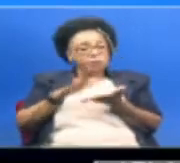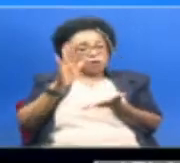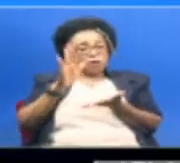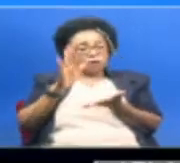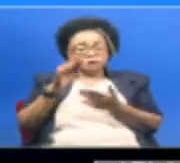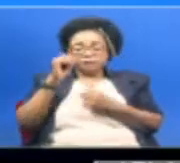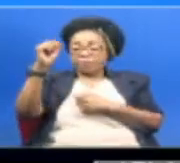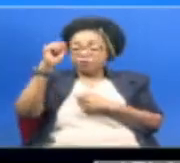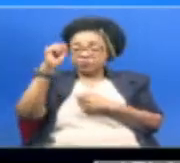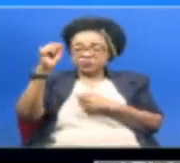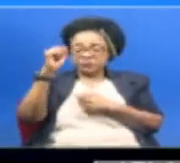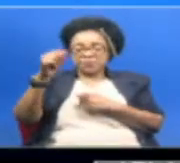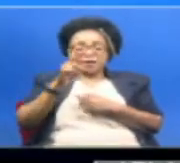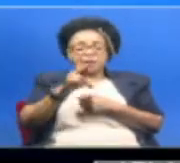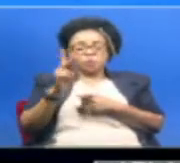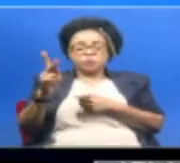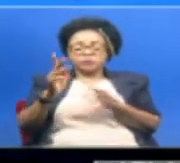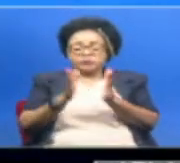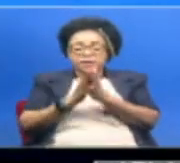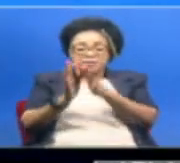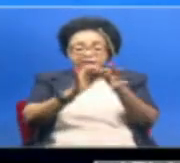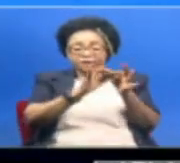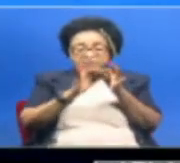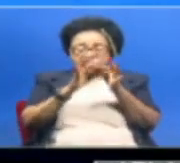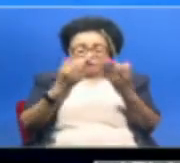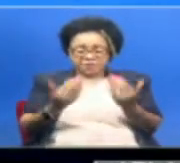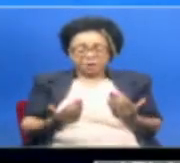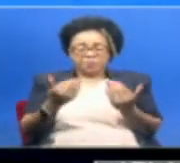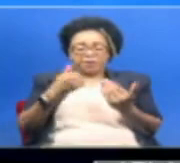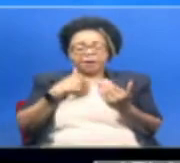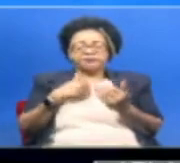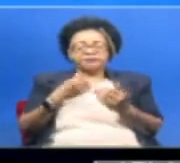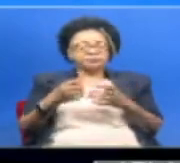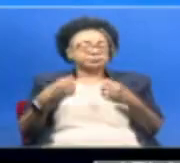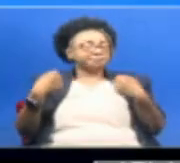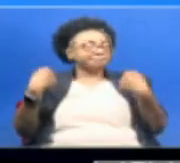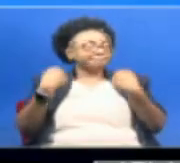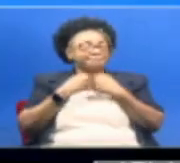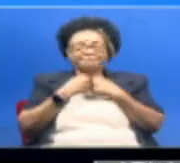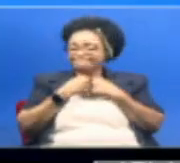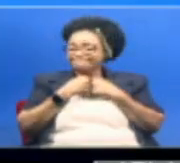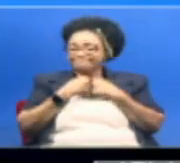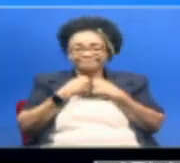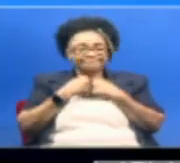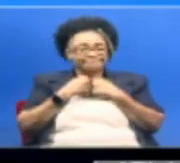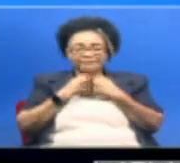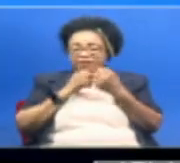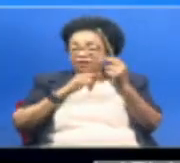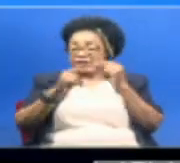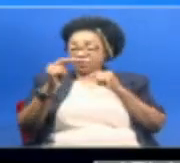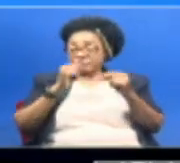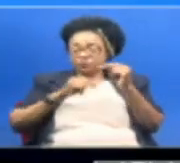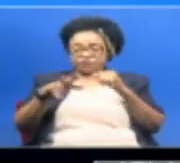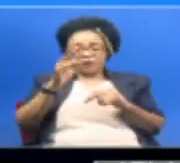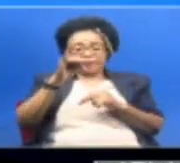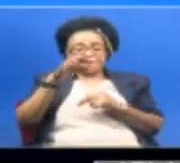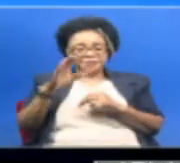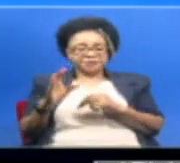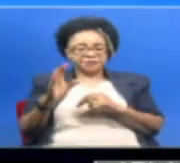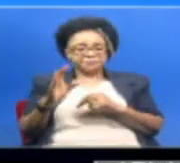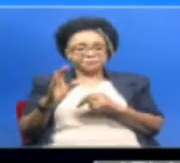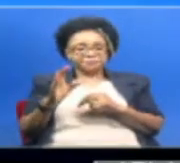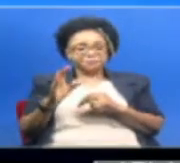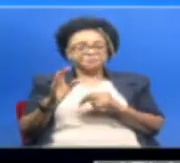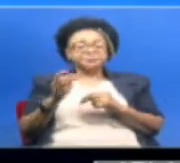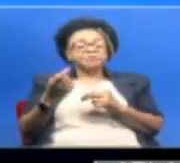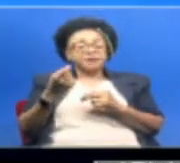Politics and Kenya Kwanza and Azimio la Umoja are facing a major hurdle in the reconstitution of the IEBC, a litmus